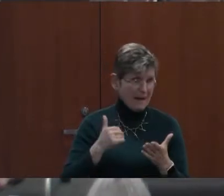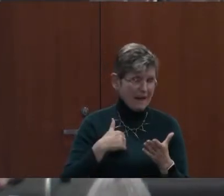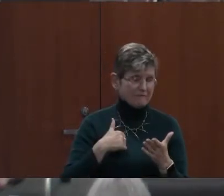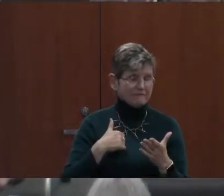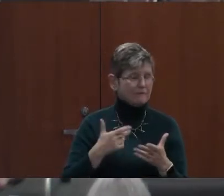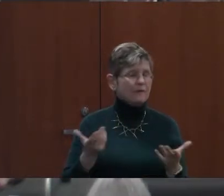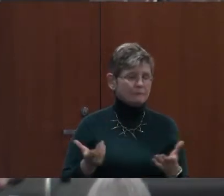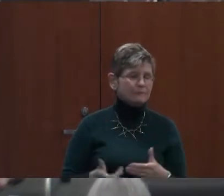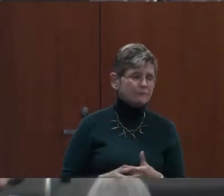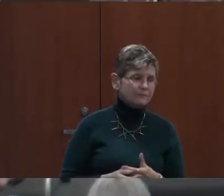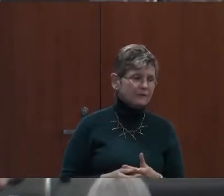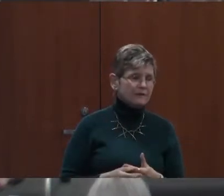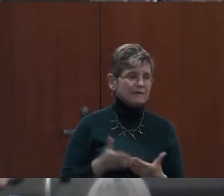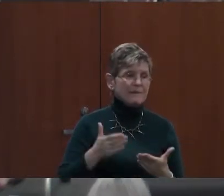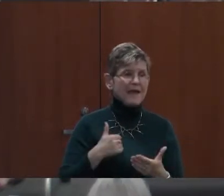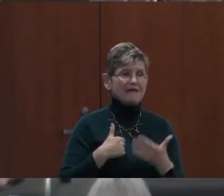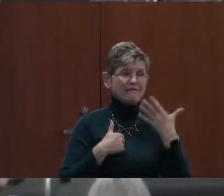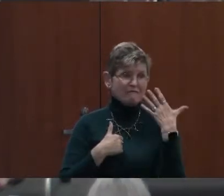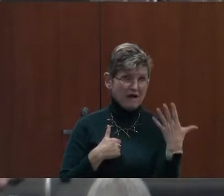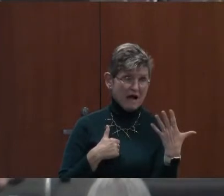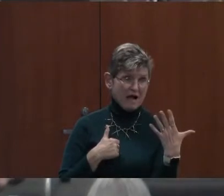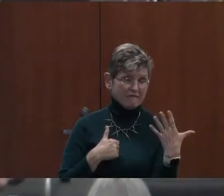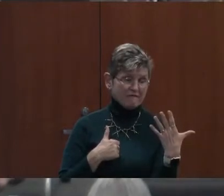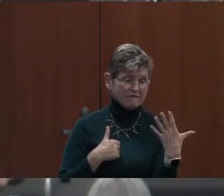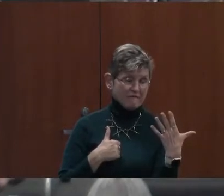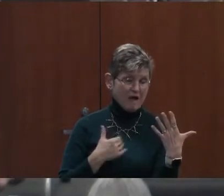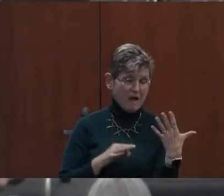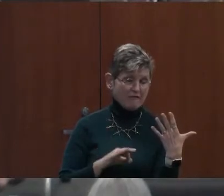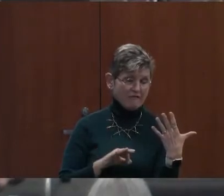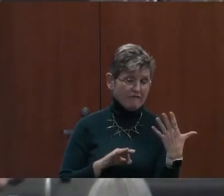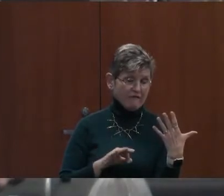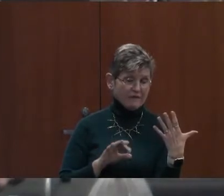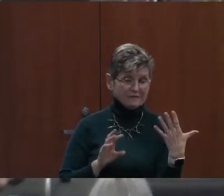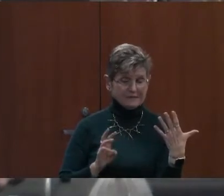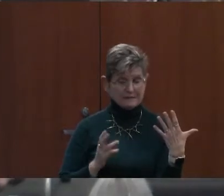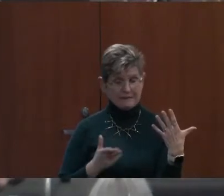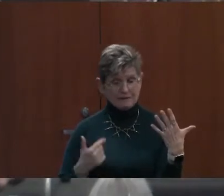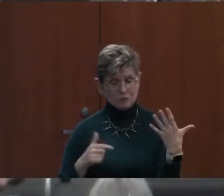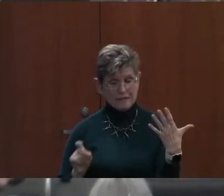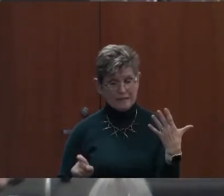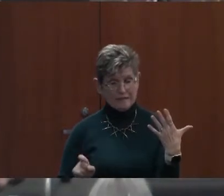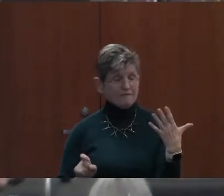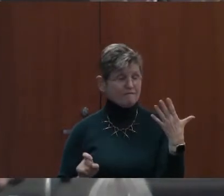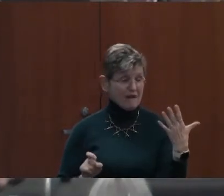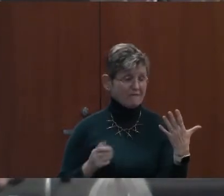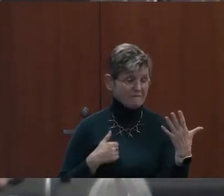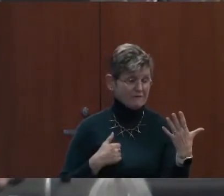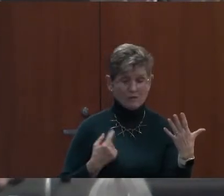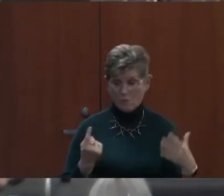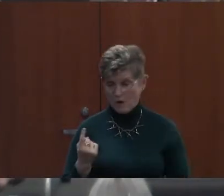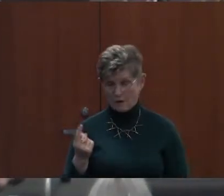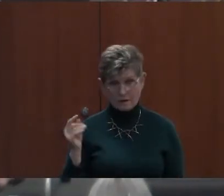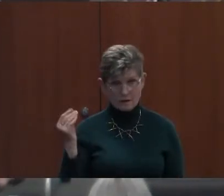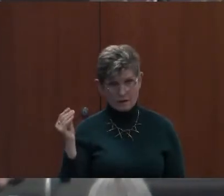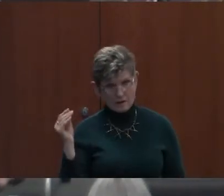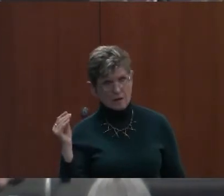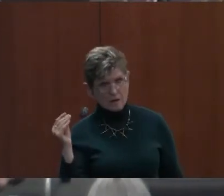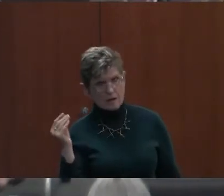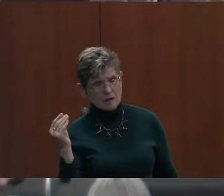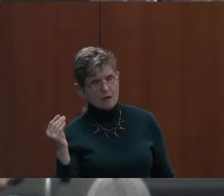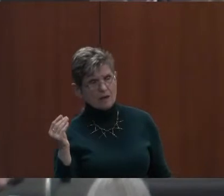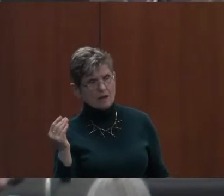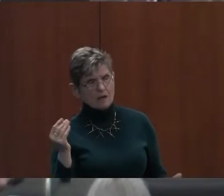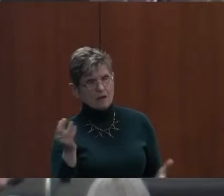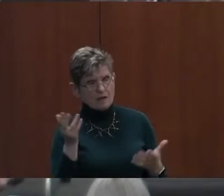something, 5 of the 6 things we need. 5 of the 6 come in. That one is they have, thousands